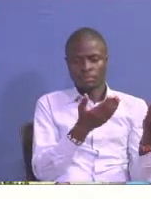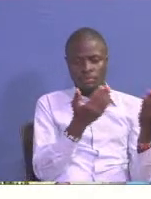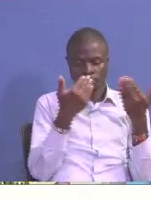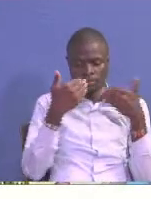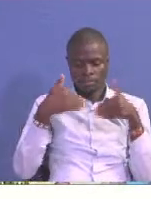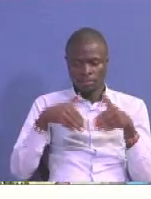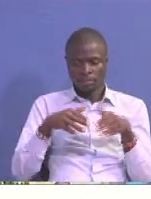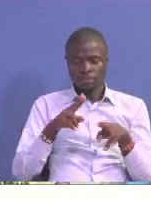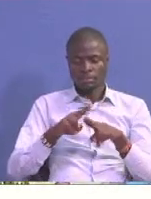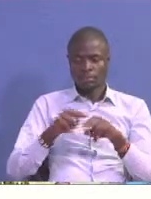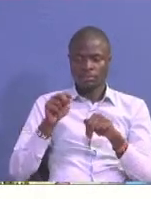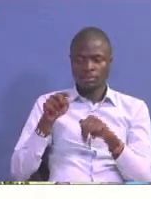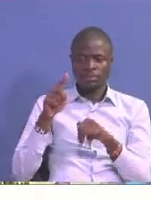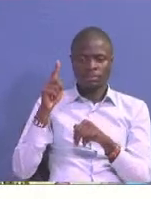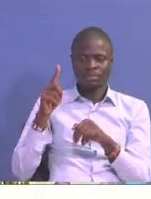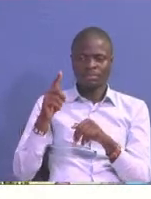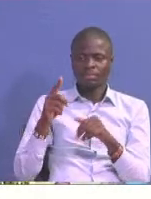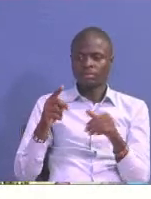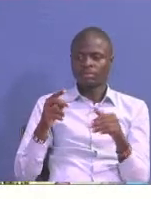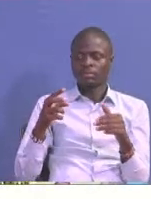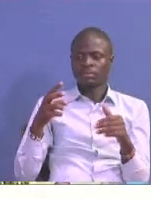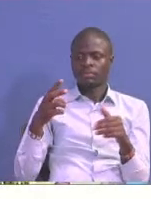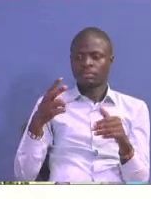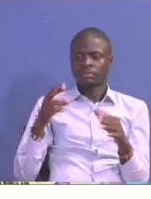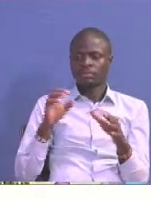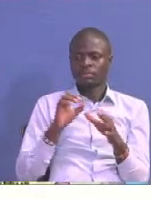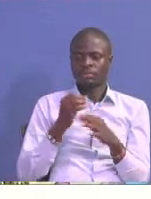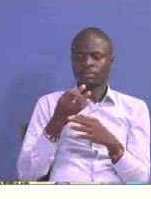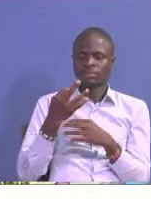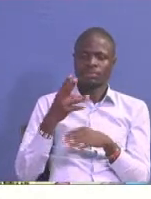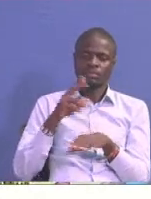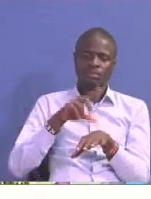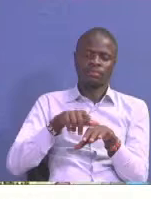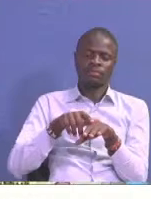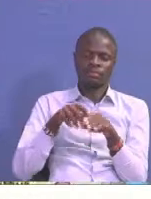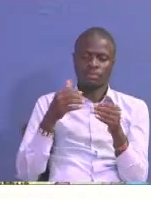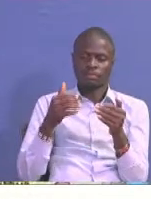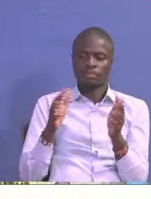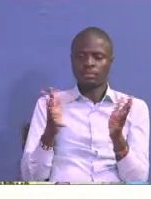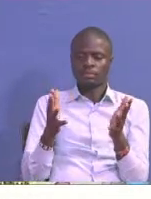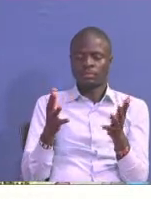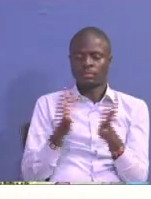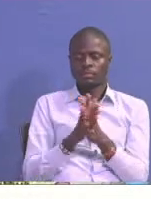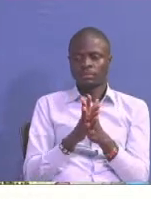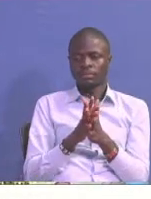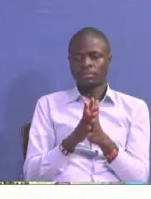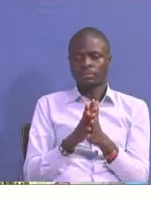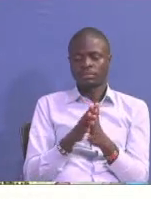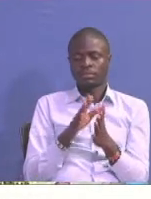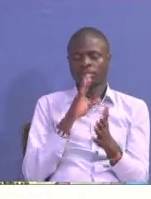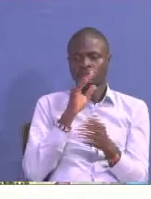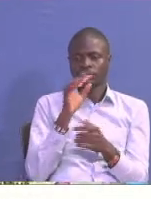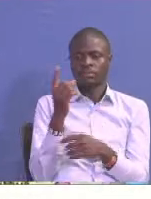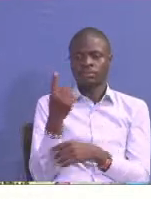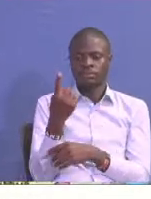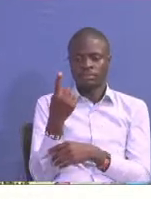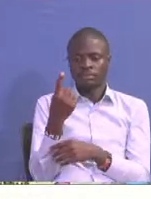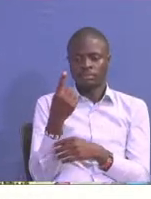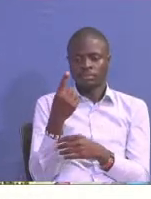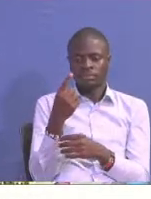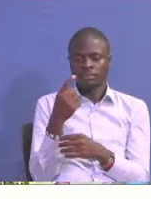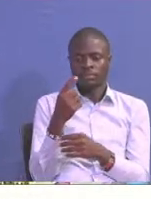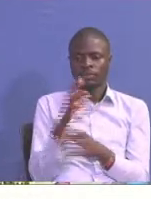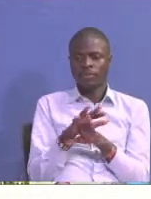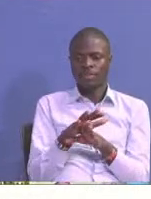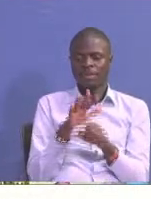You've been seated here for slightly above 2 hours now, and this is encouraging, particularly being the first of the inaugural